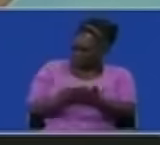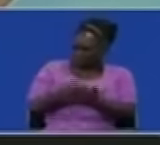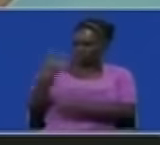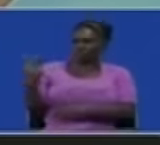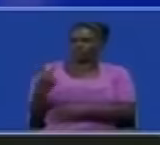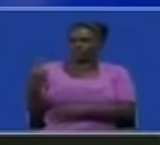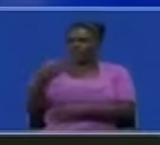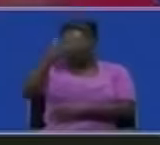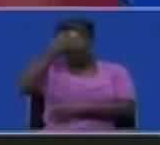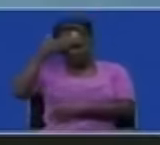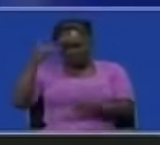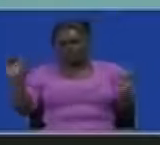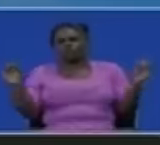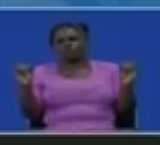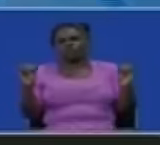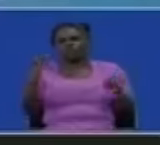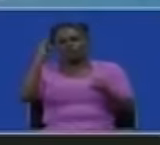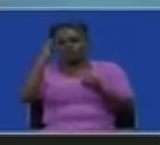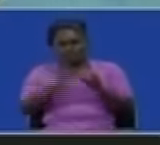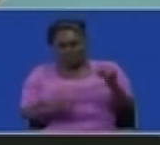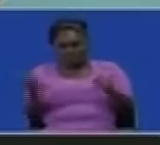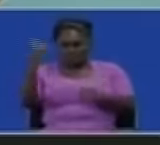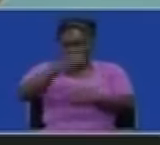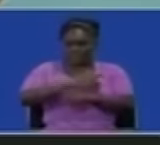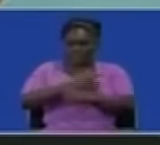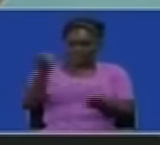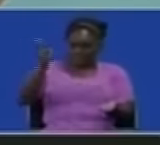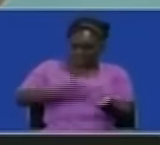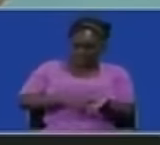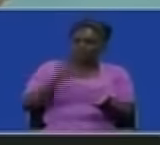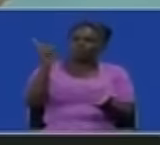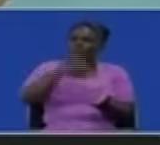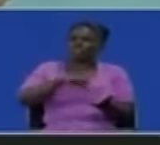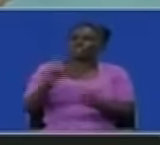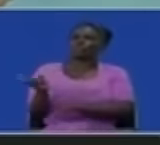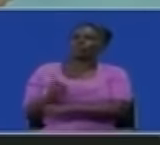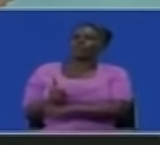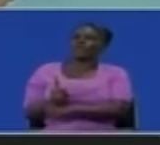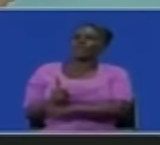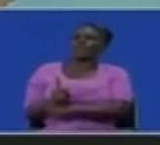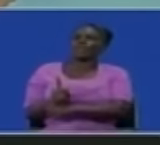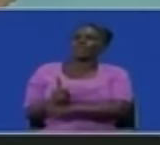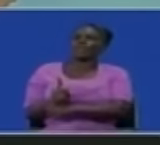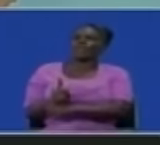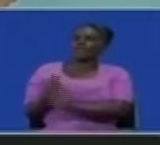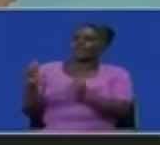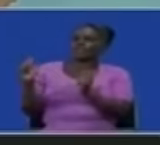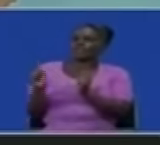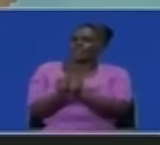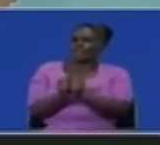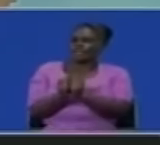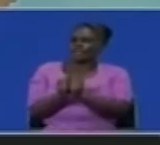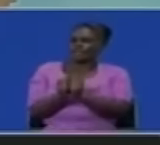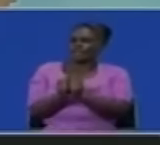forget, let me give you that final date you need to remember. The voting registration will be suspended on the 10th